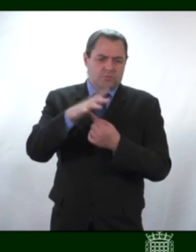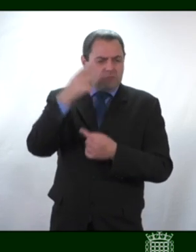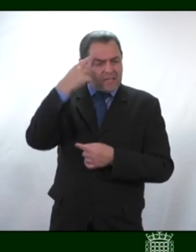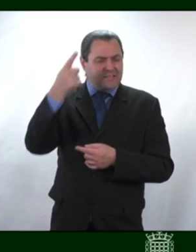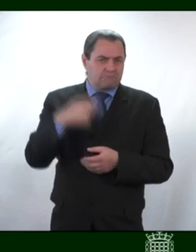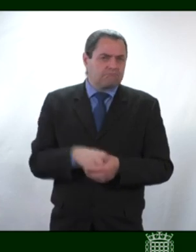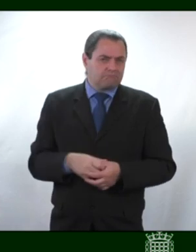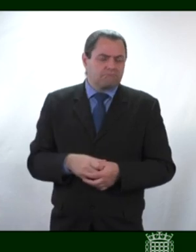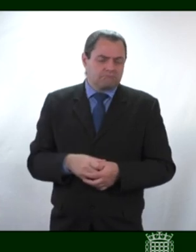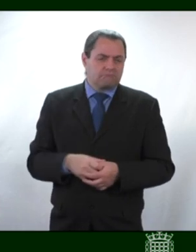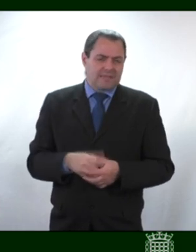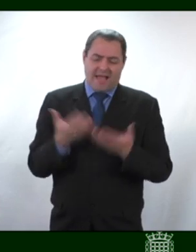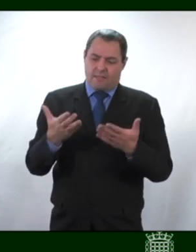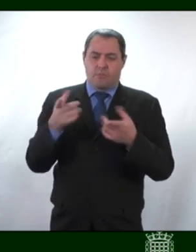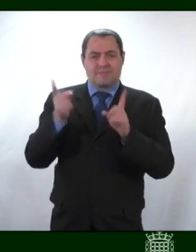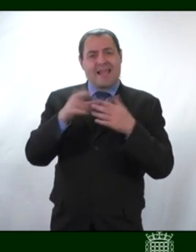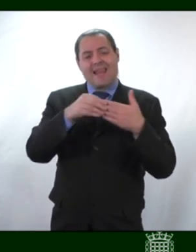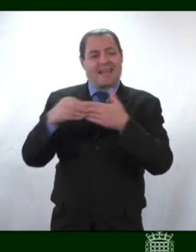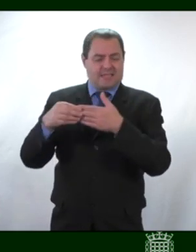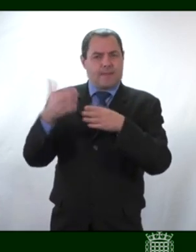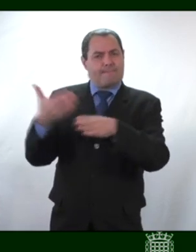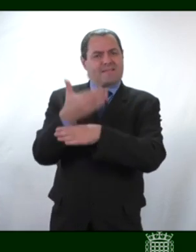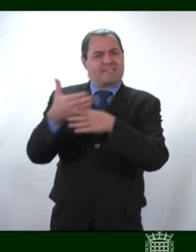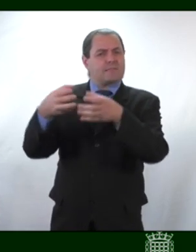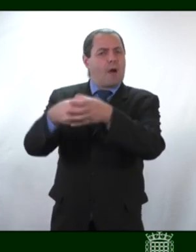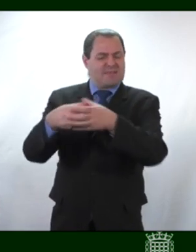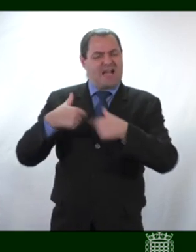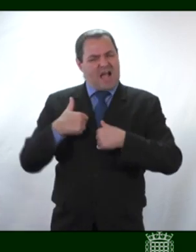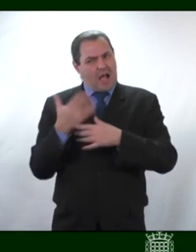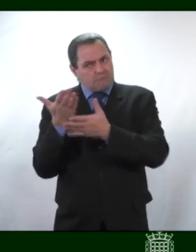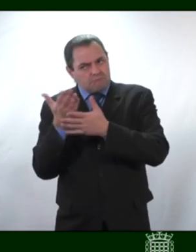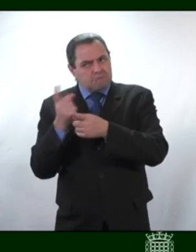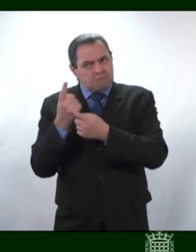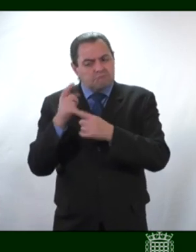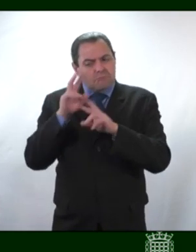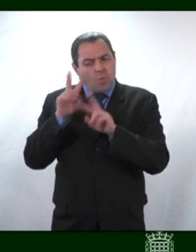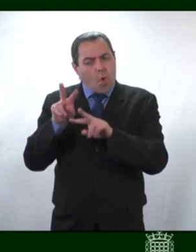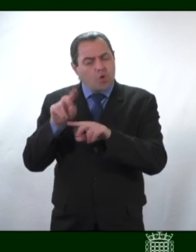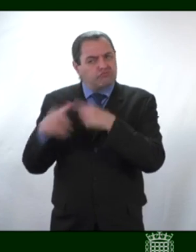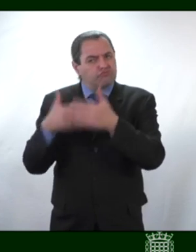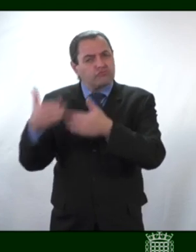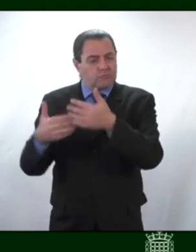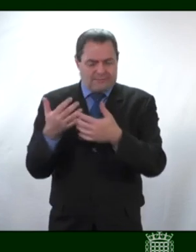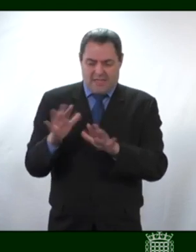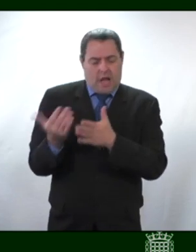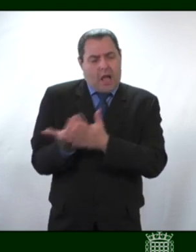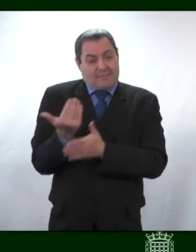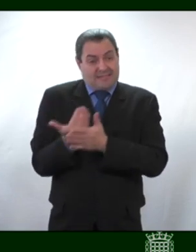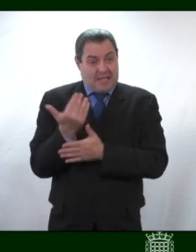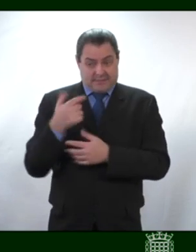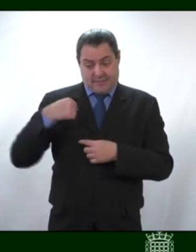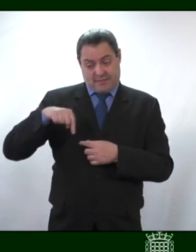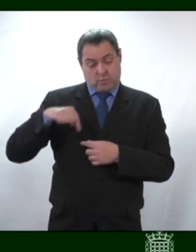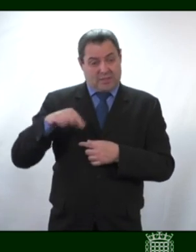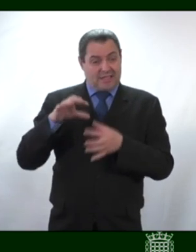work. It's being led by the business department, but I keep a close eye on it and, in fact, had an update on it this week,